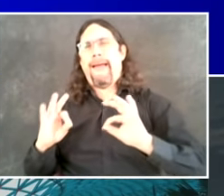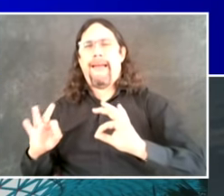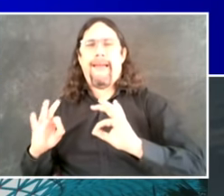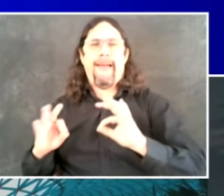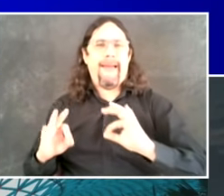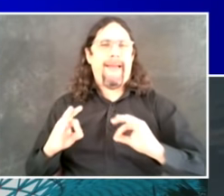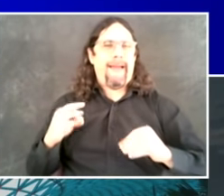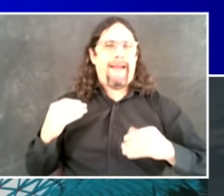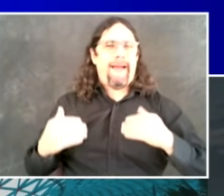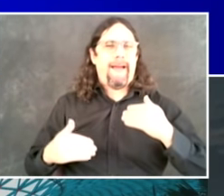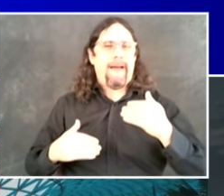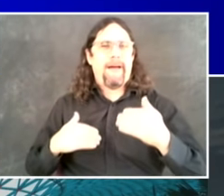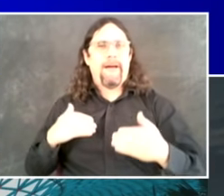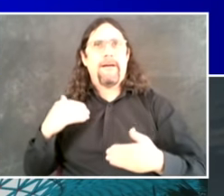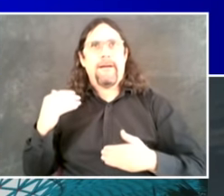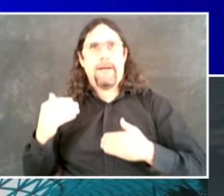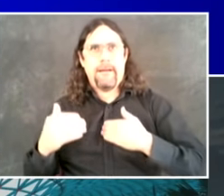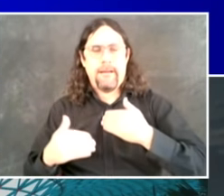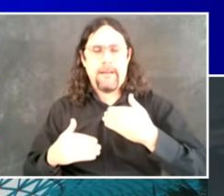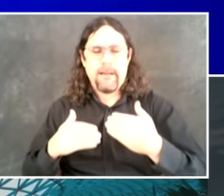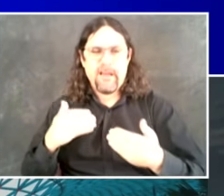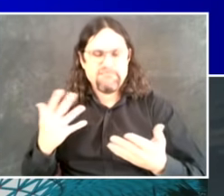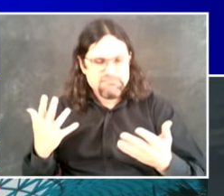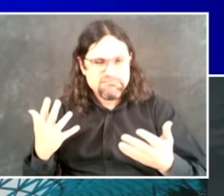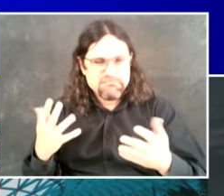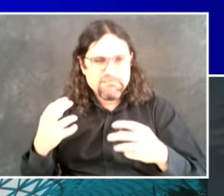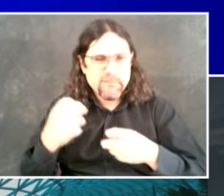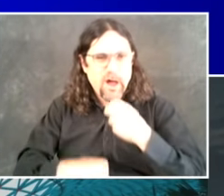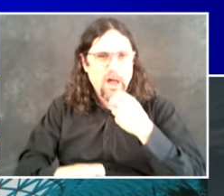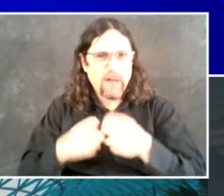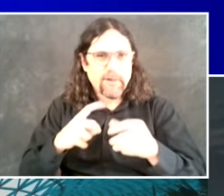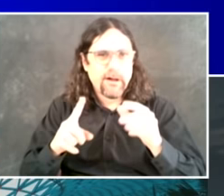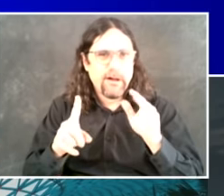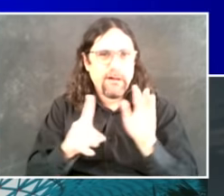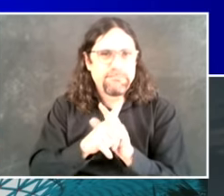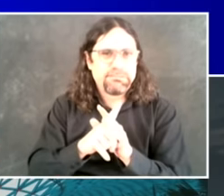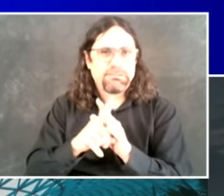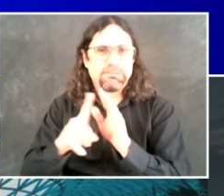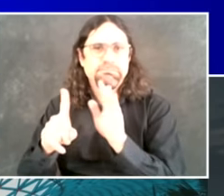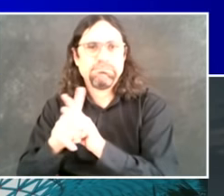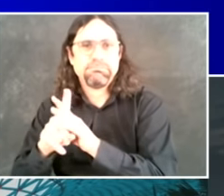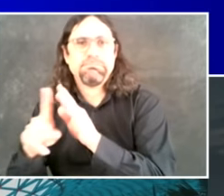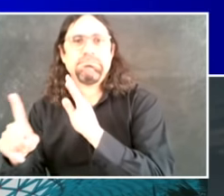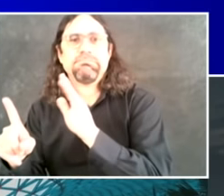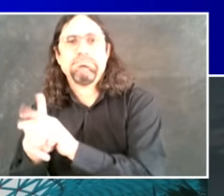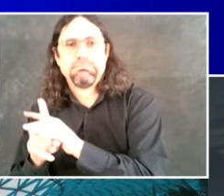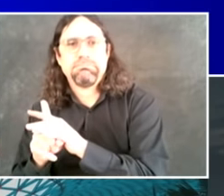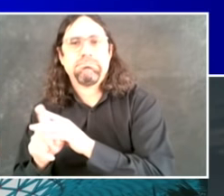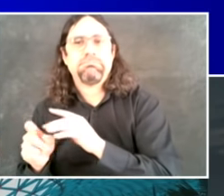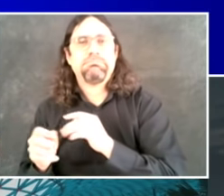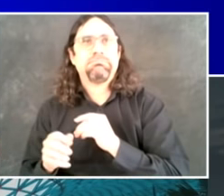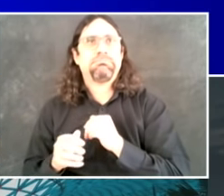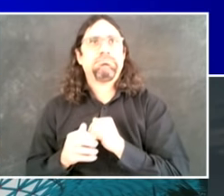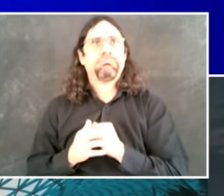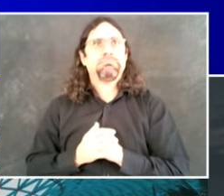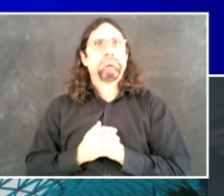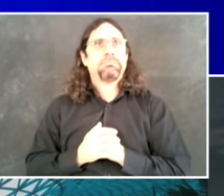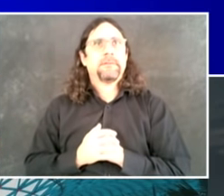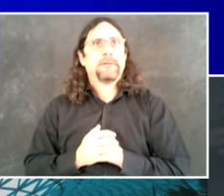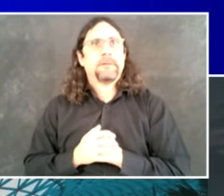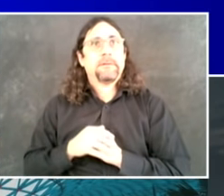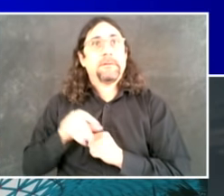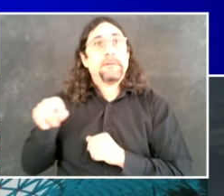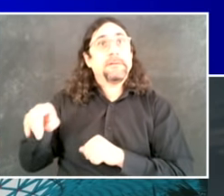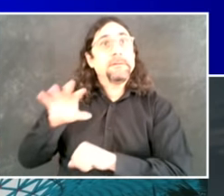And one of the things that typifies Singapore is there's a number of migrant workers, and they live in dormitories. The dormitories